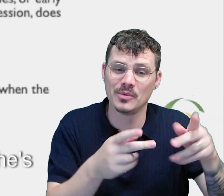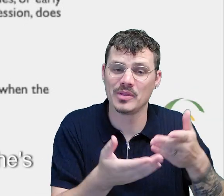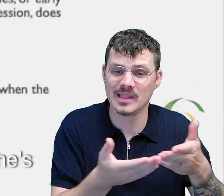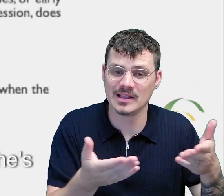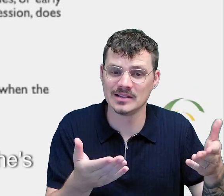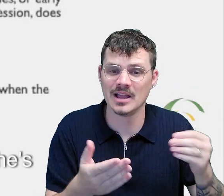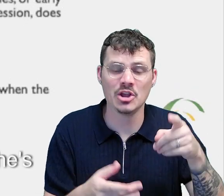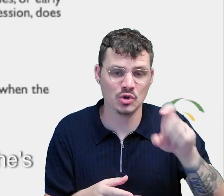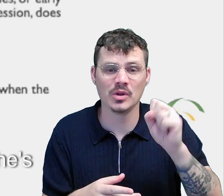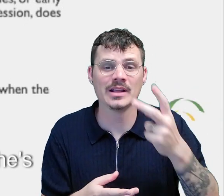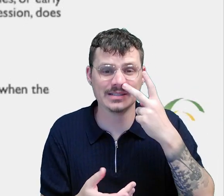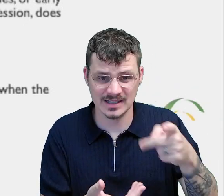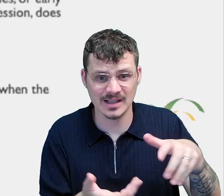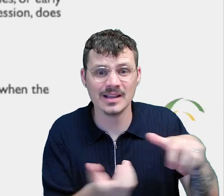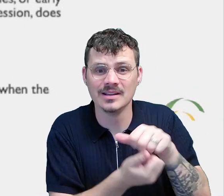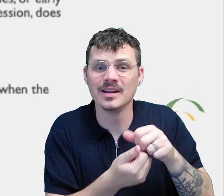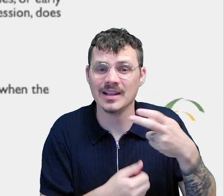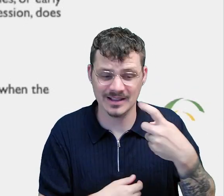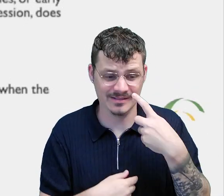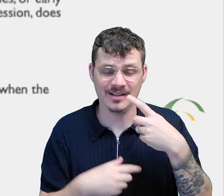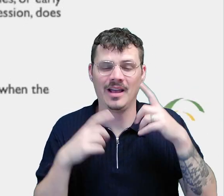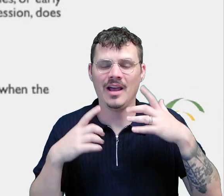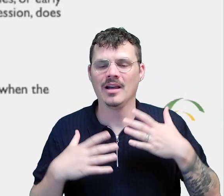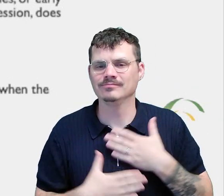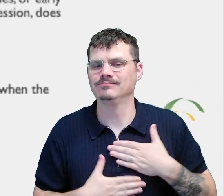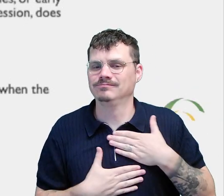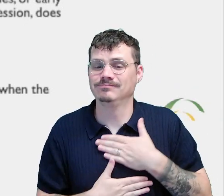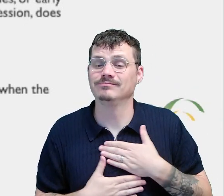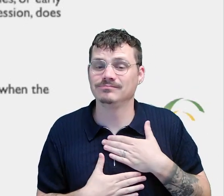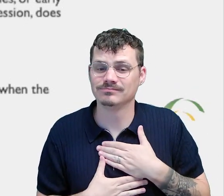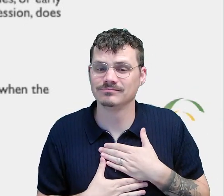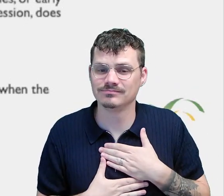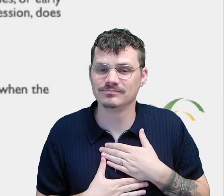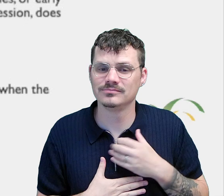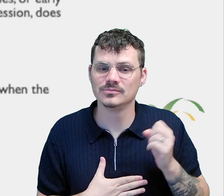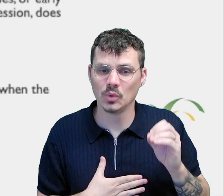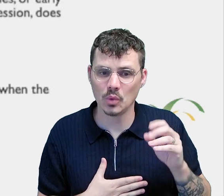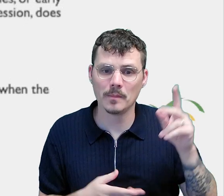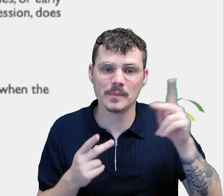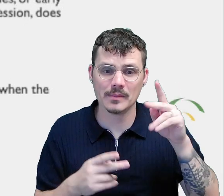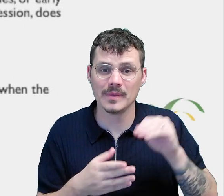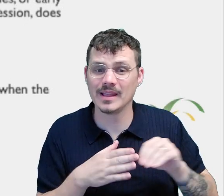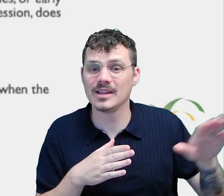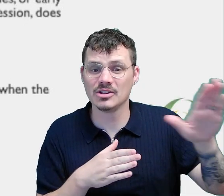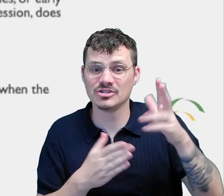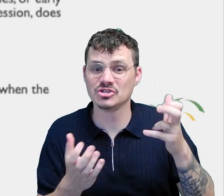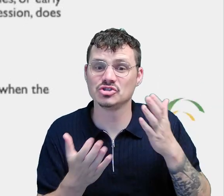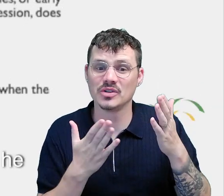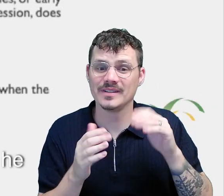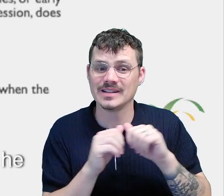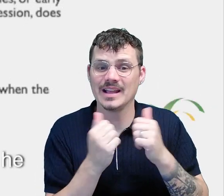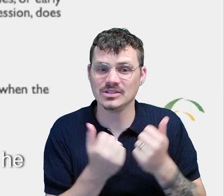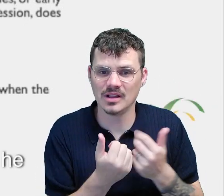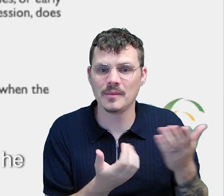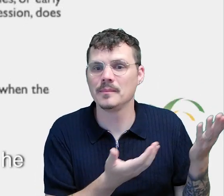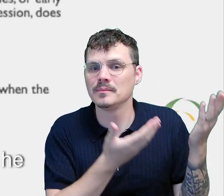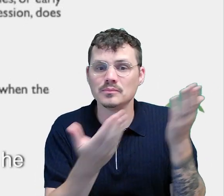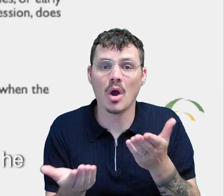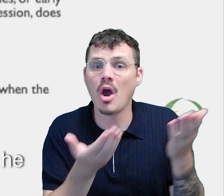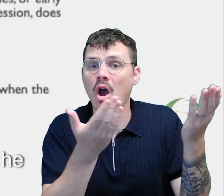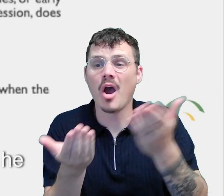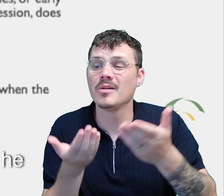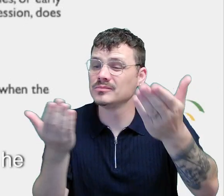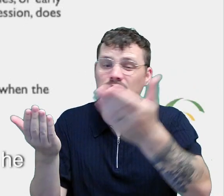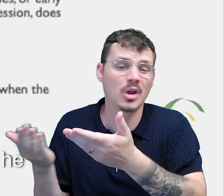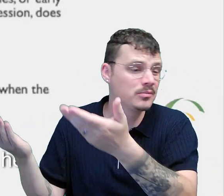And you can see the pleasure when he's doing it. So it's like people in his service agency brought stuff from